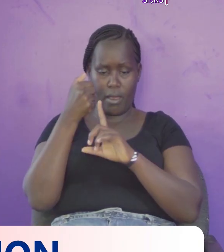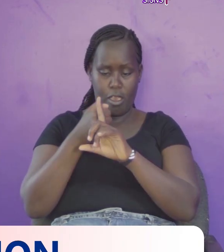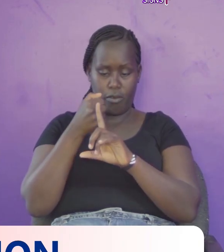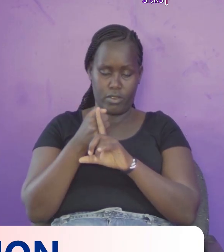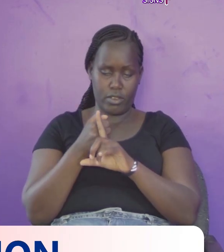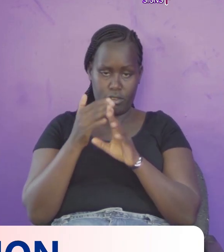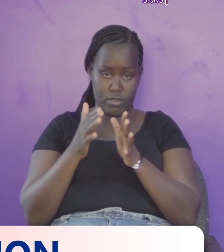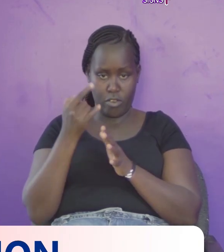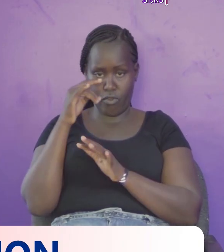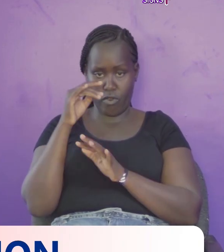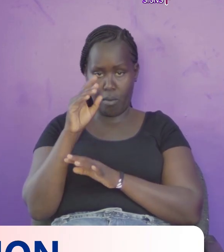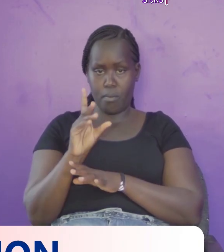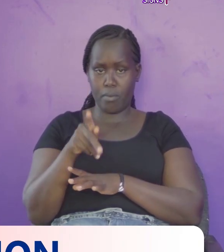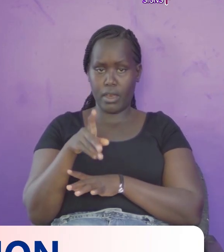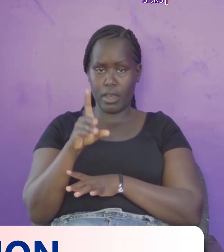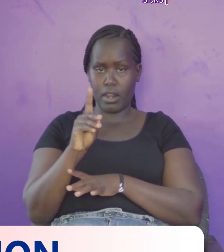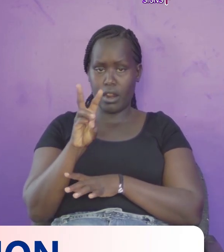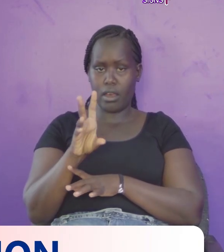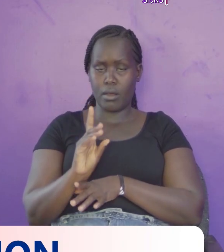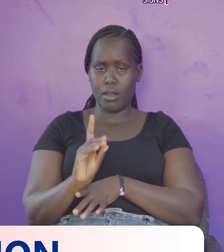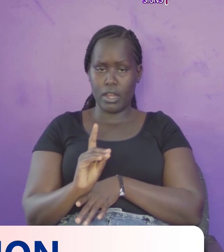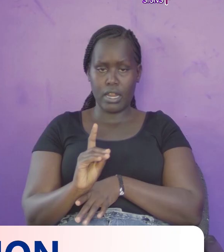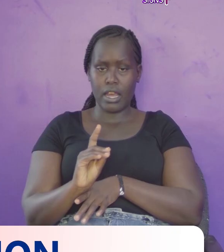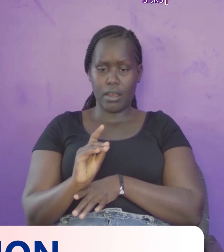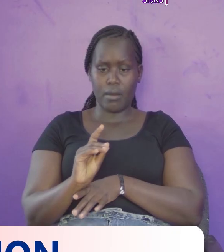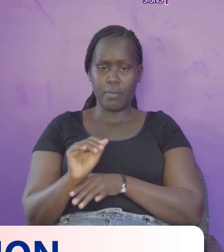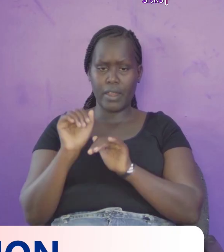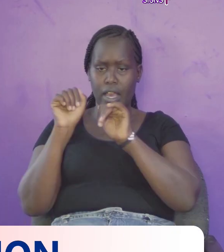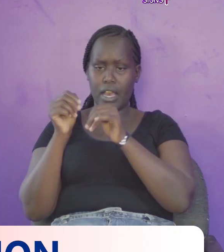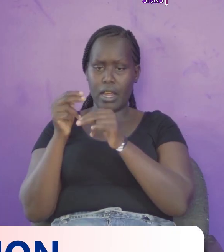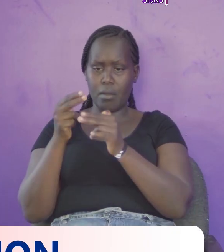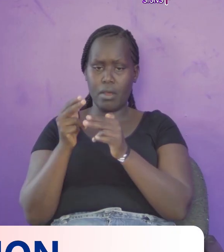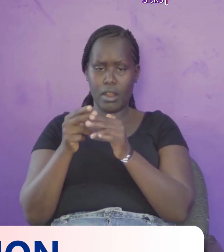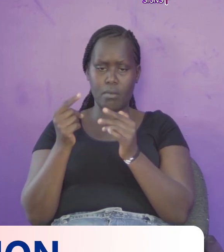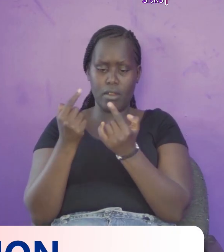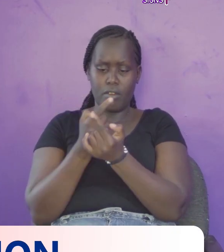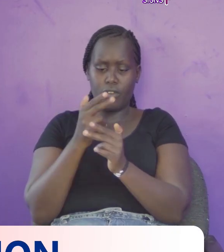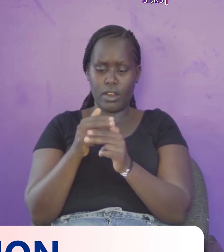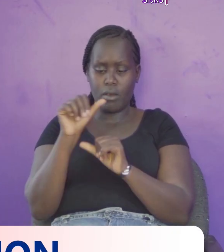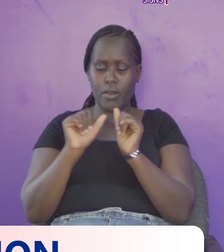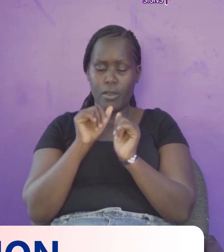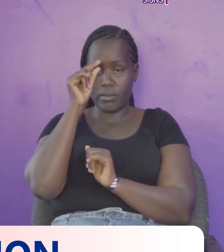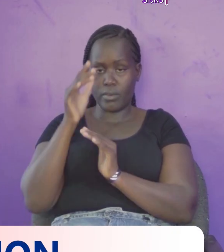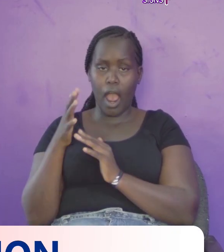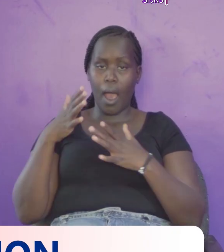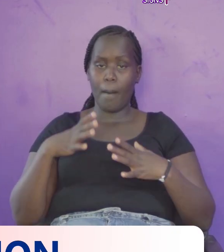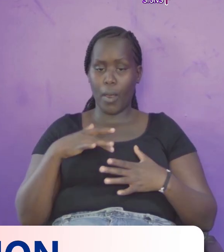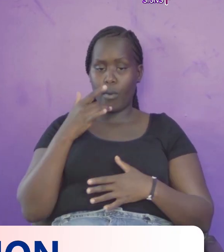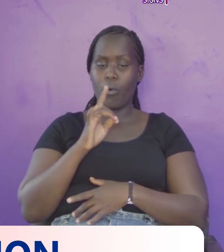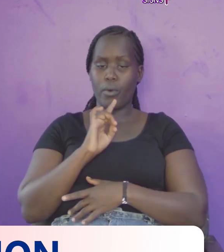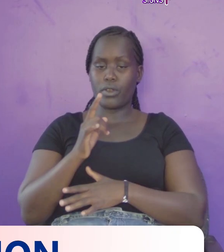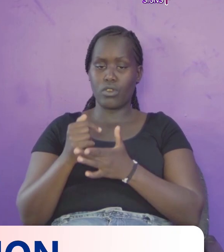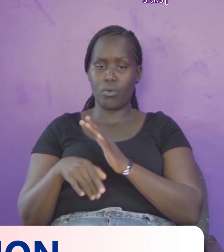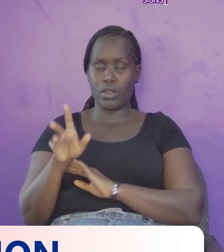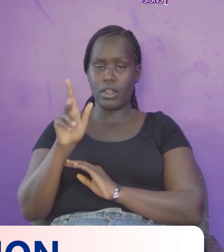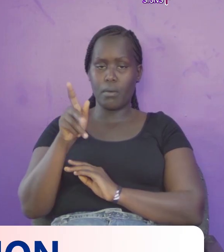PWDs, I can be called a misfit around the governor. And these are the people who are supposed to ensure the